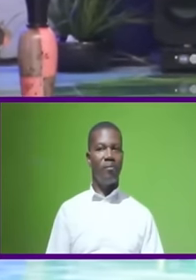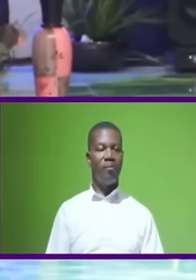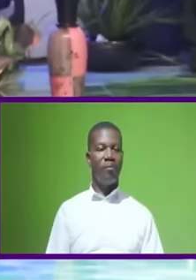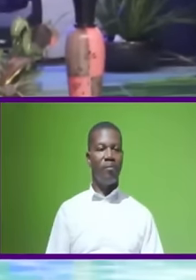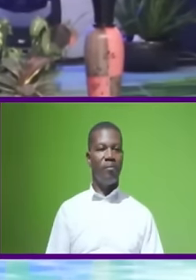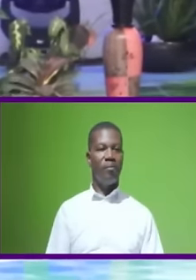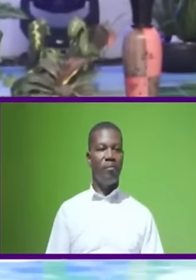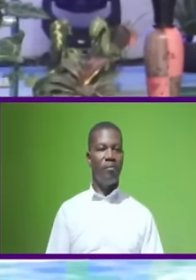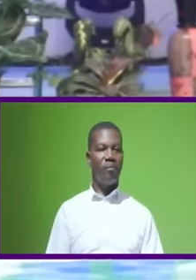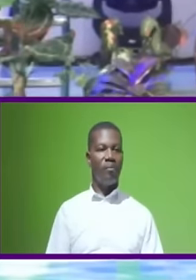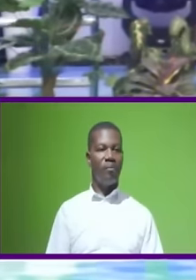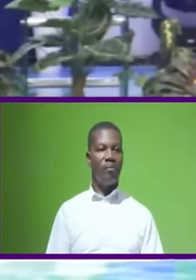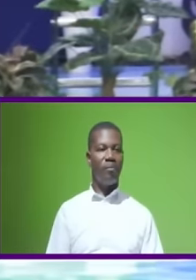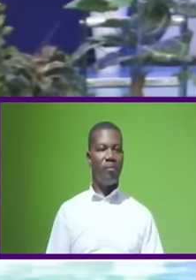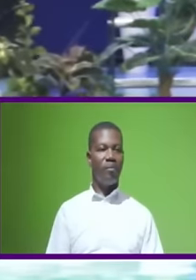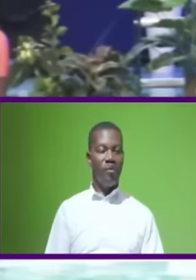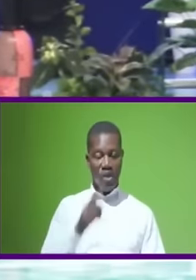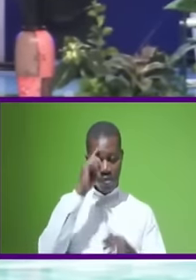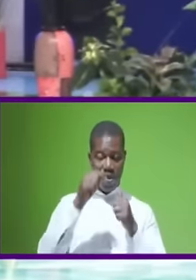this?